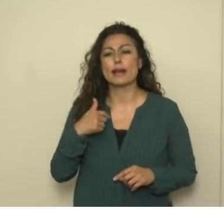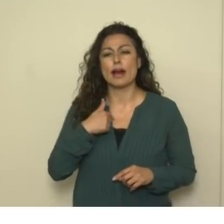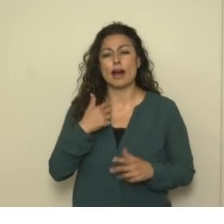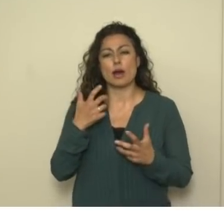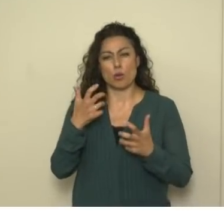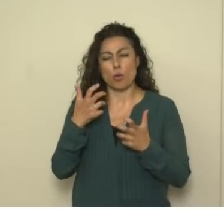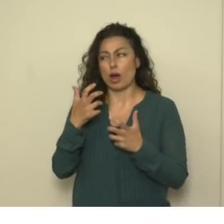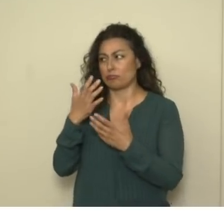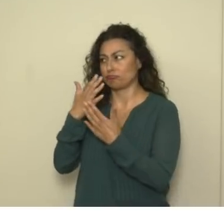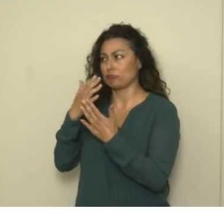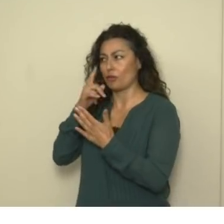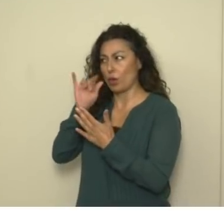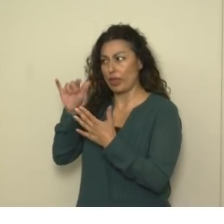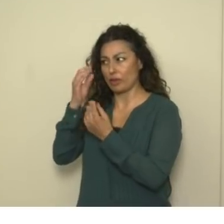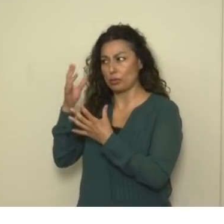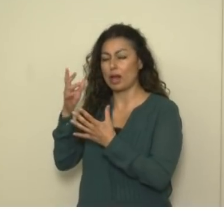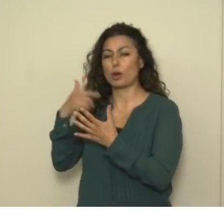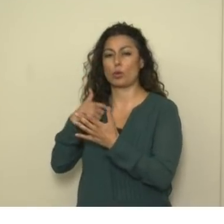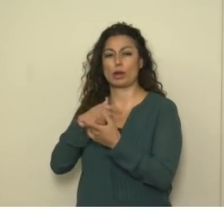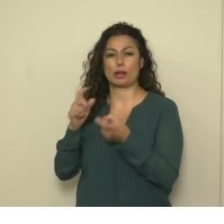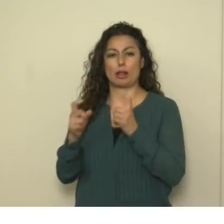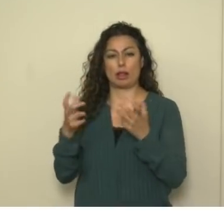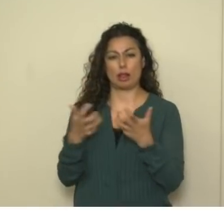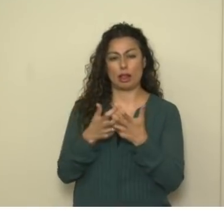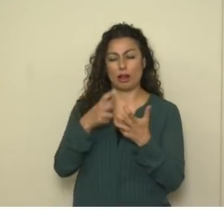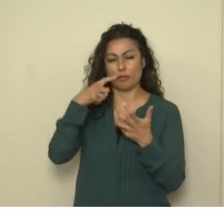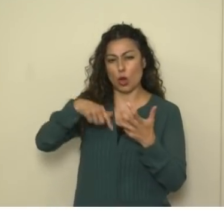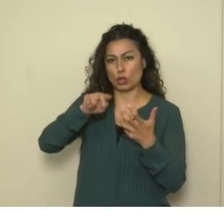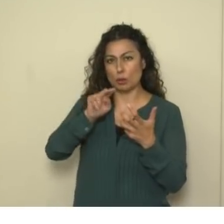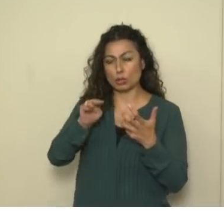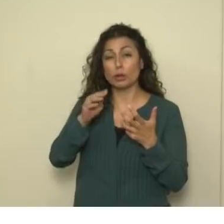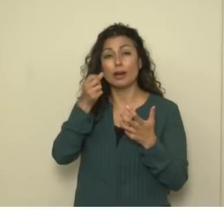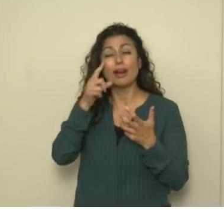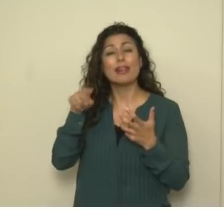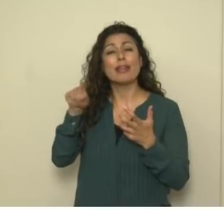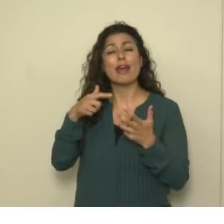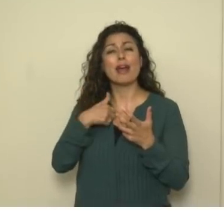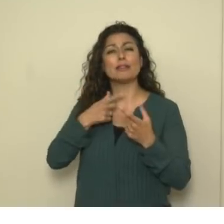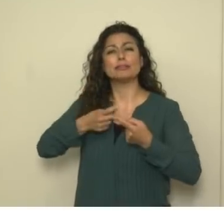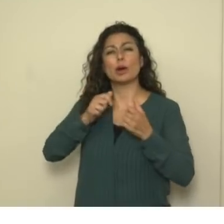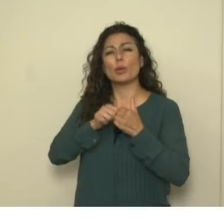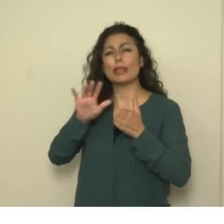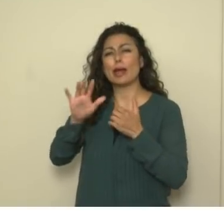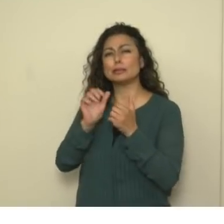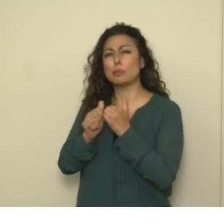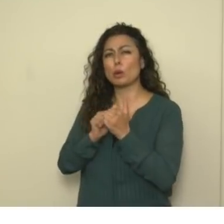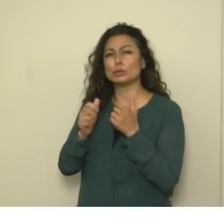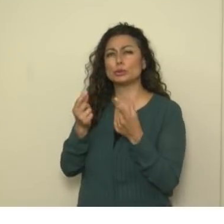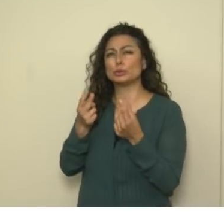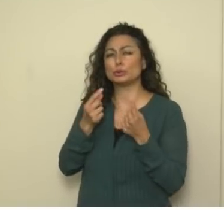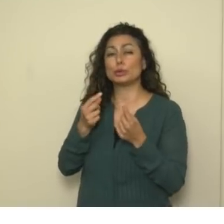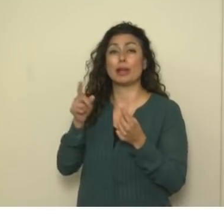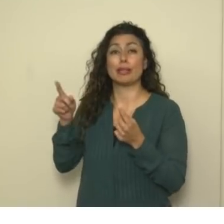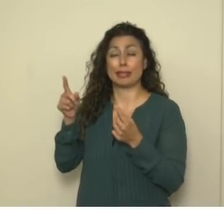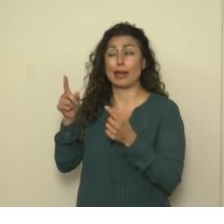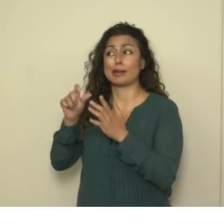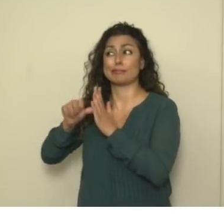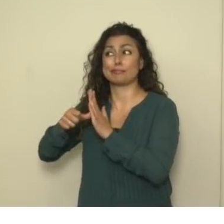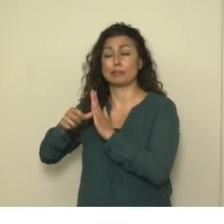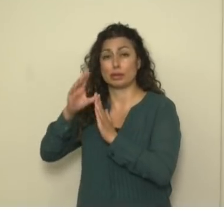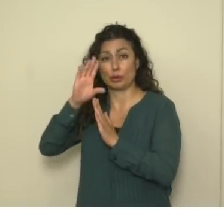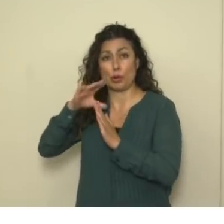But they're, of course, struggling with their sports decisions, and they are making the point, as we are here, that